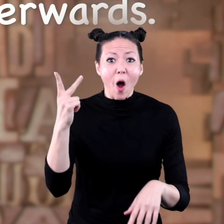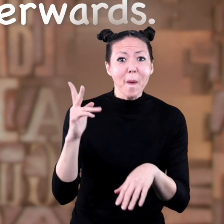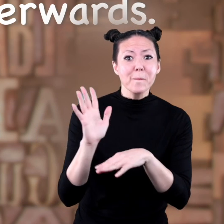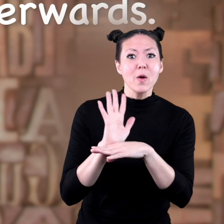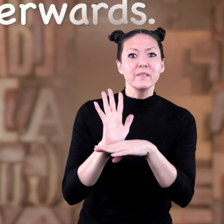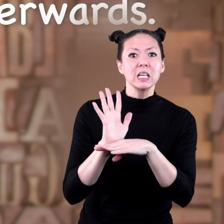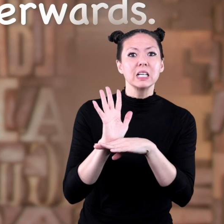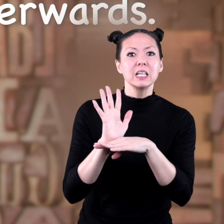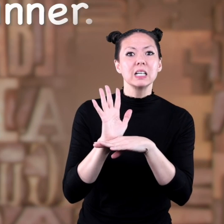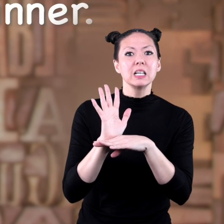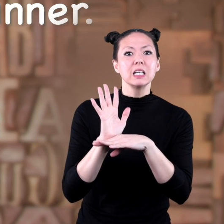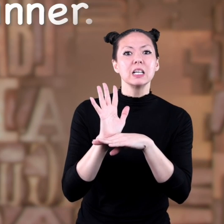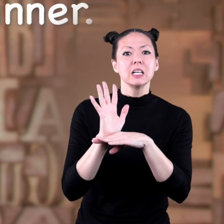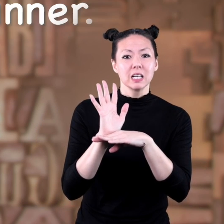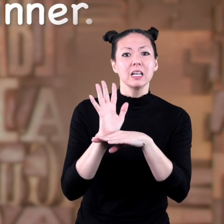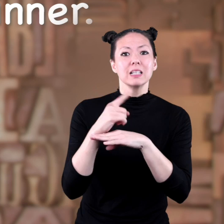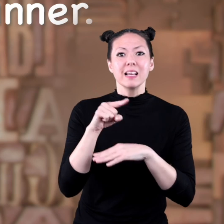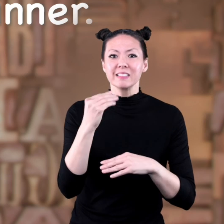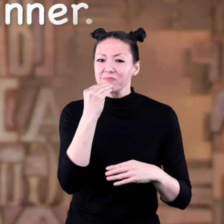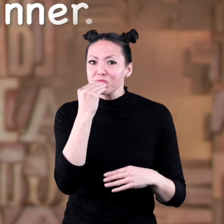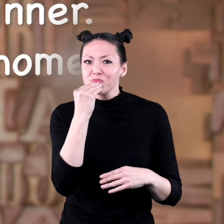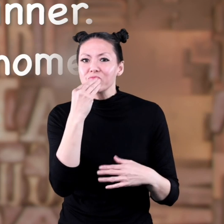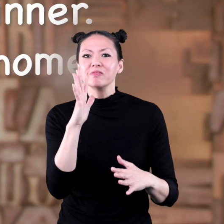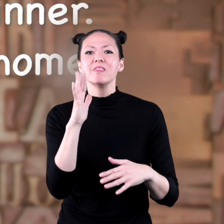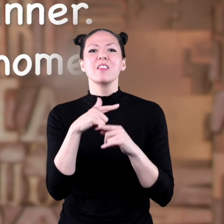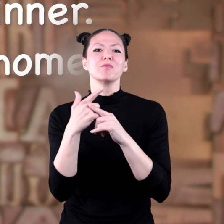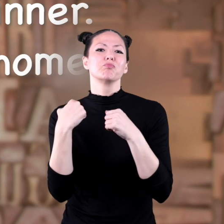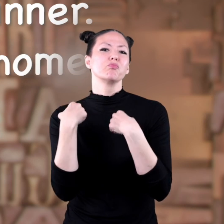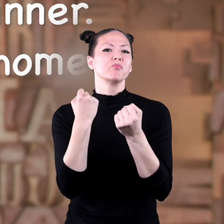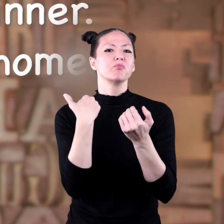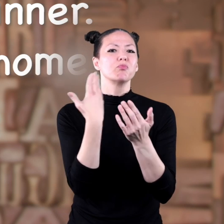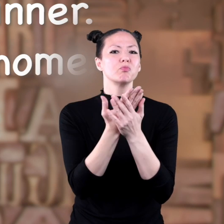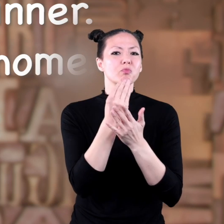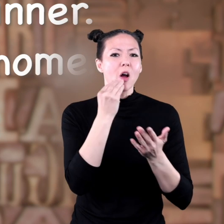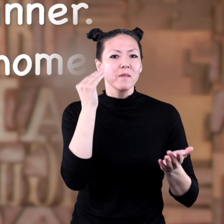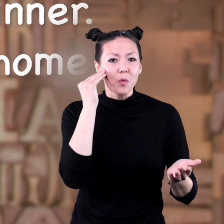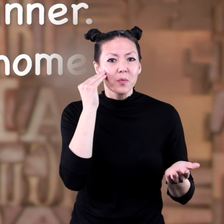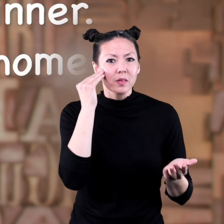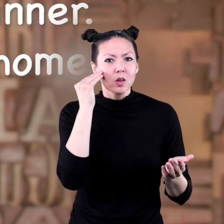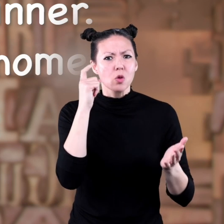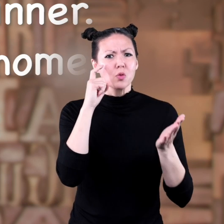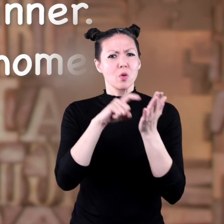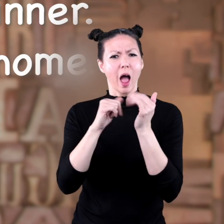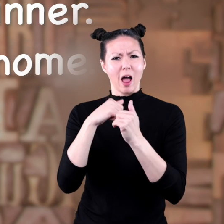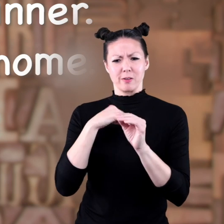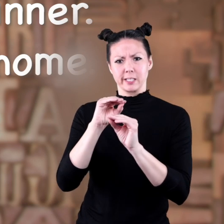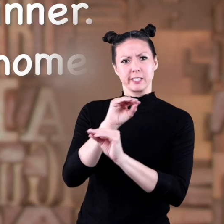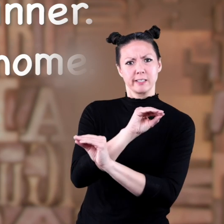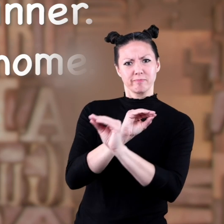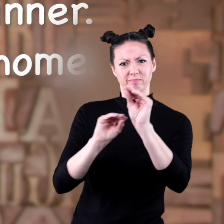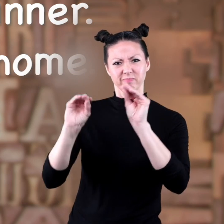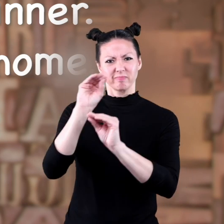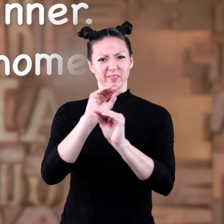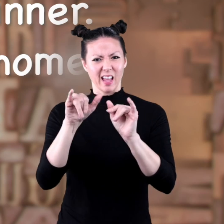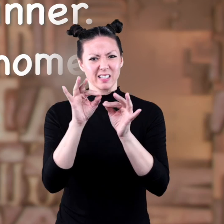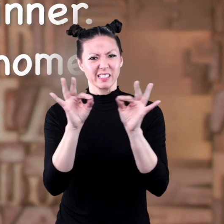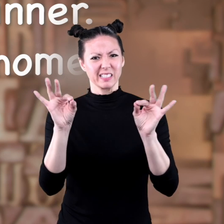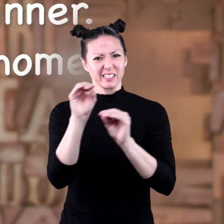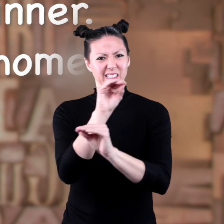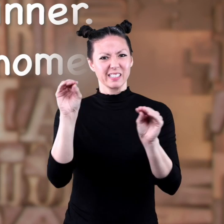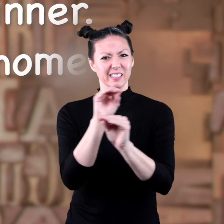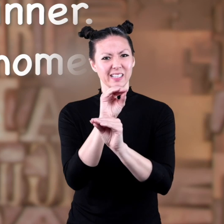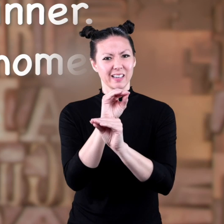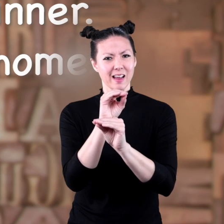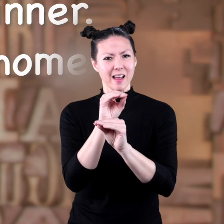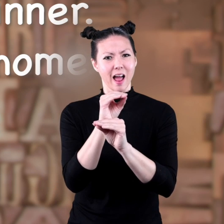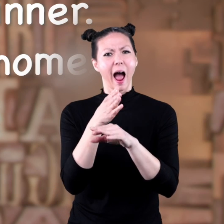and saw a movie. Then they had dinner. After that, they drove home. Notice how we combined the first two sentences